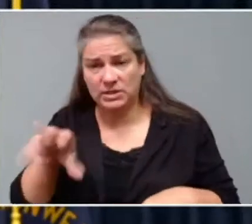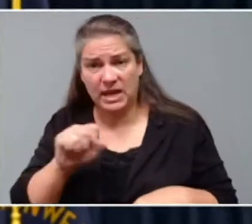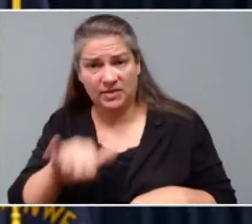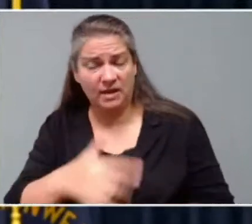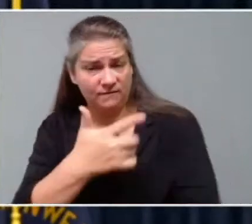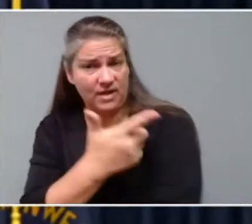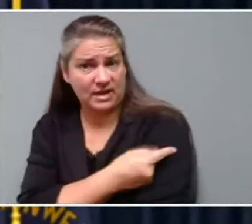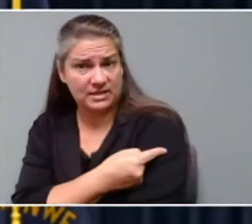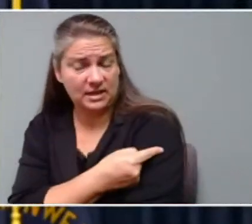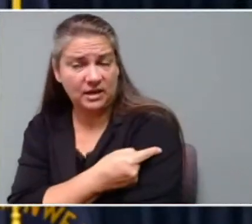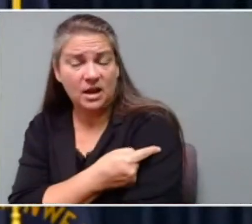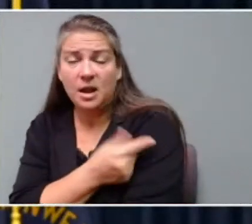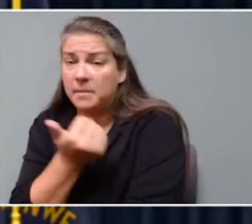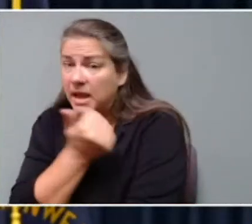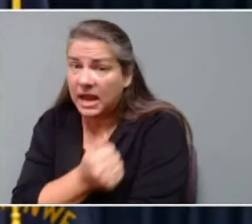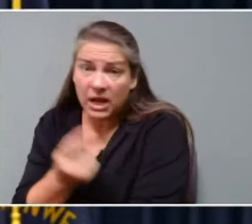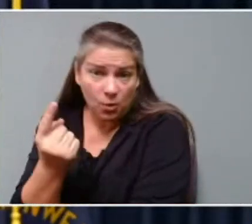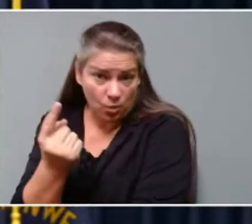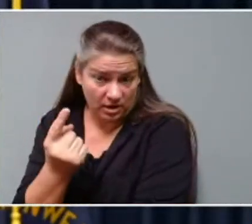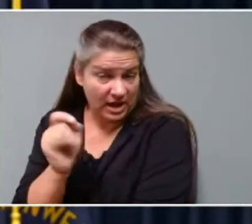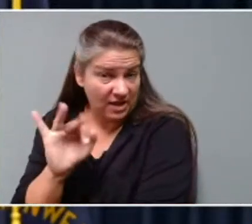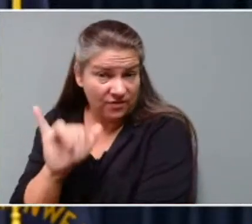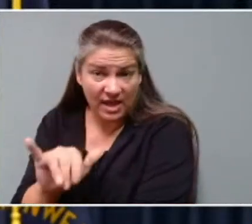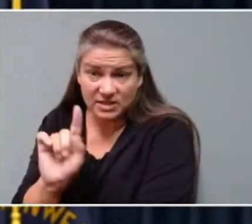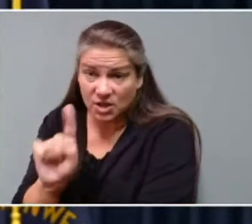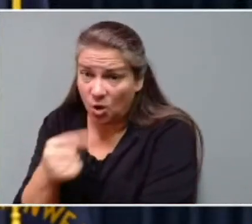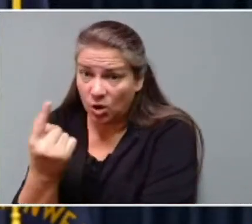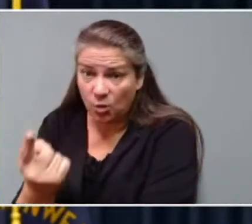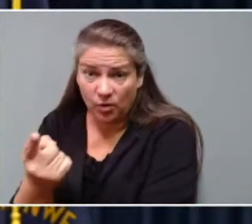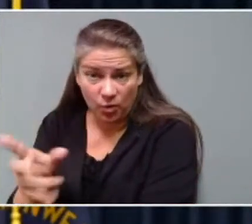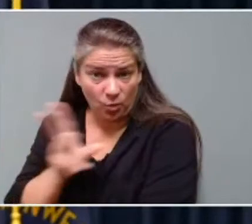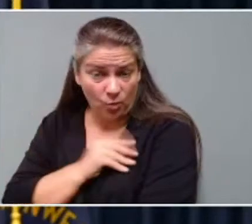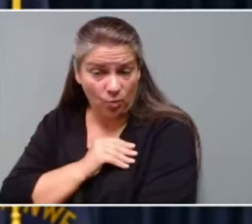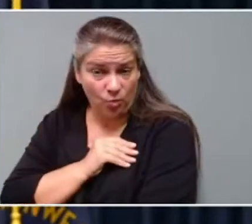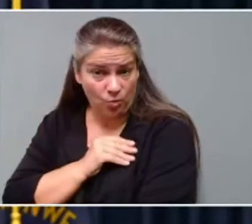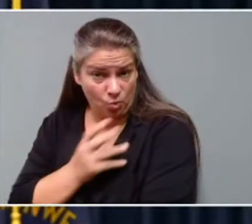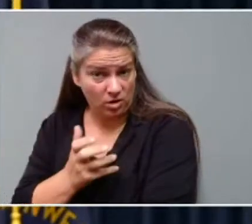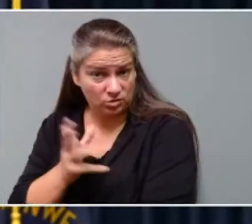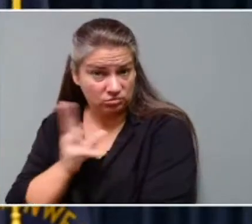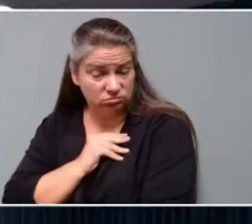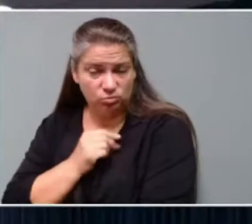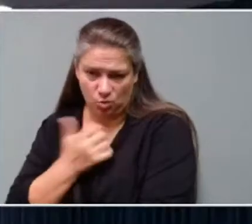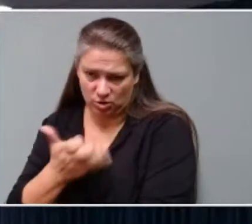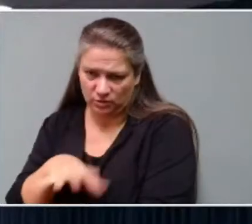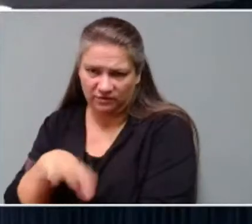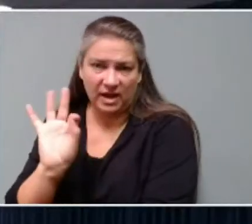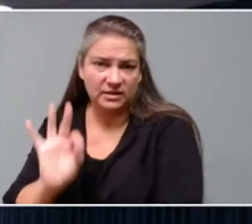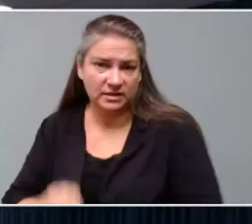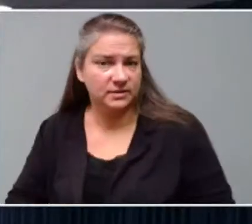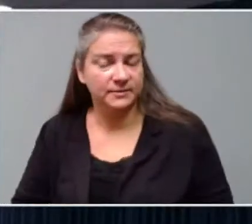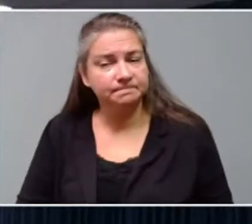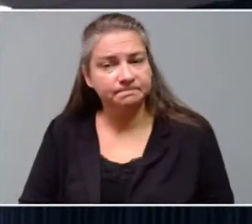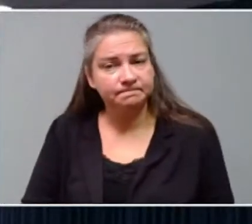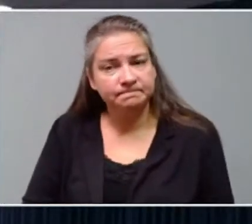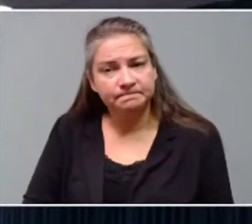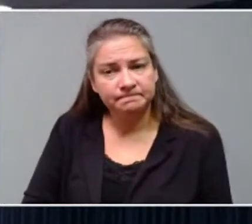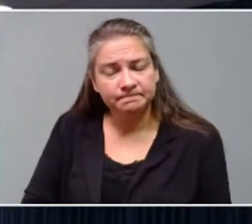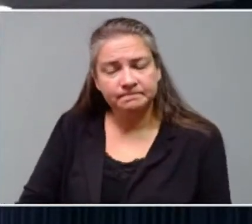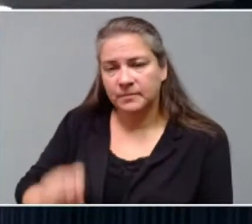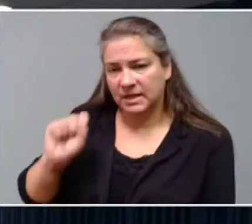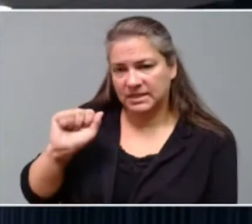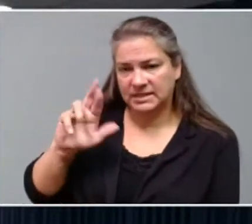out there, if that's the only vaccine that they are willing to take, we want to find it for them. Sarah Ladd,